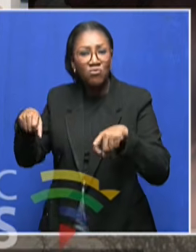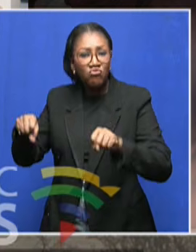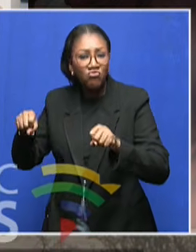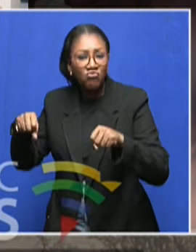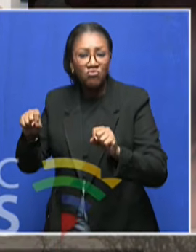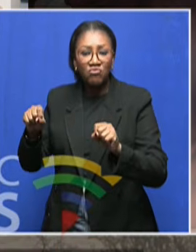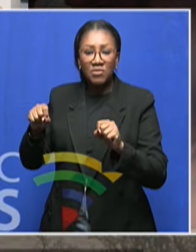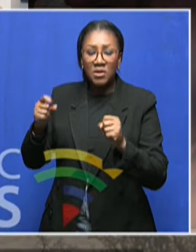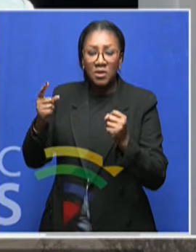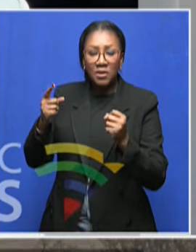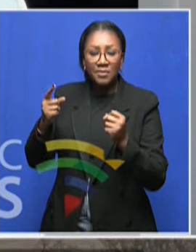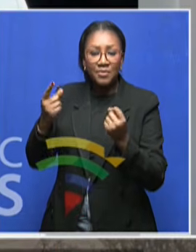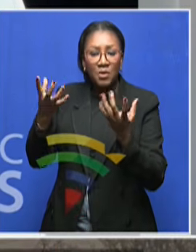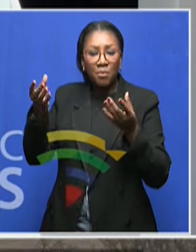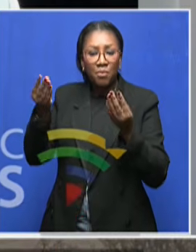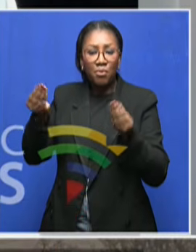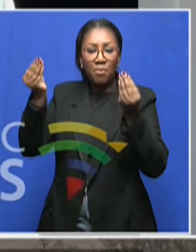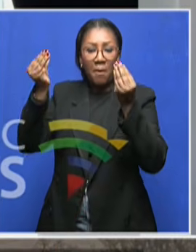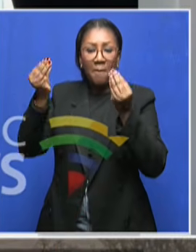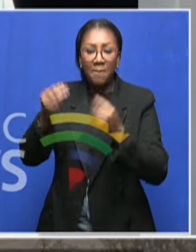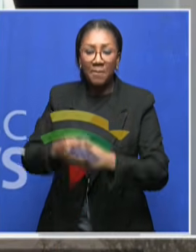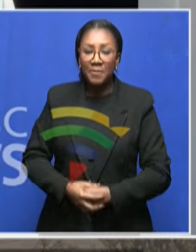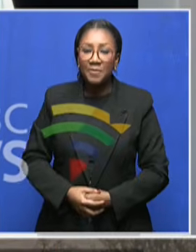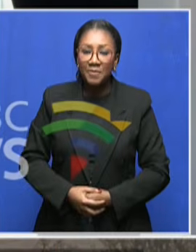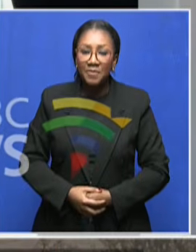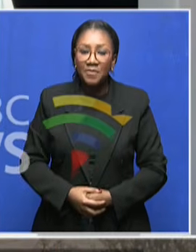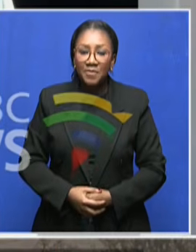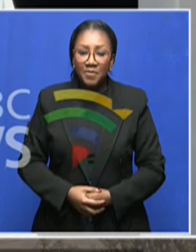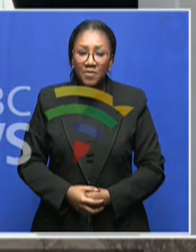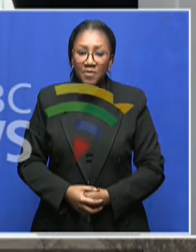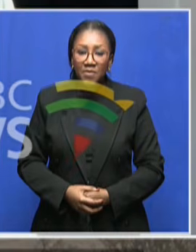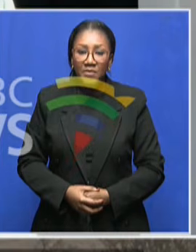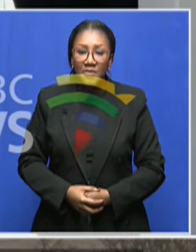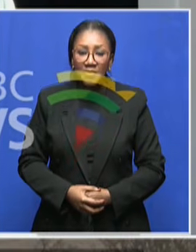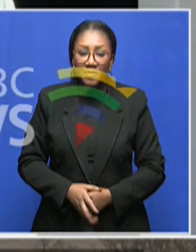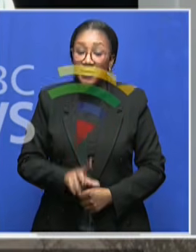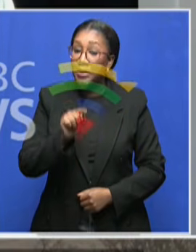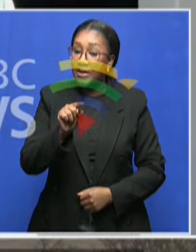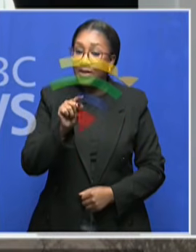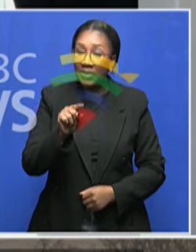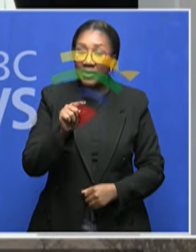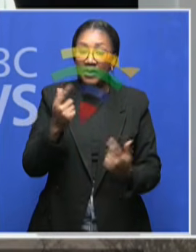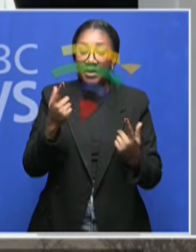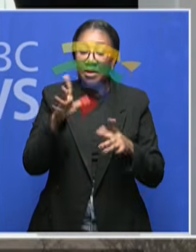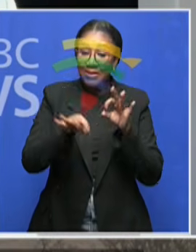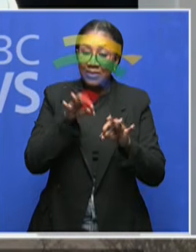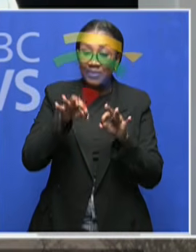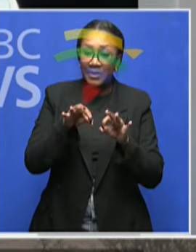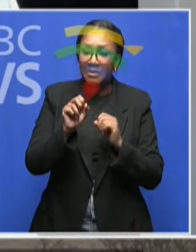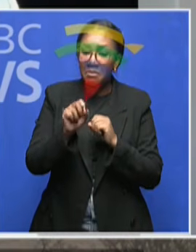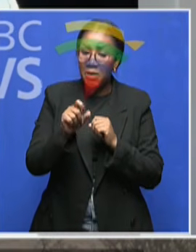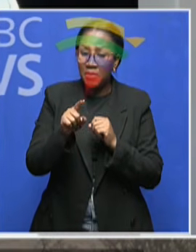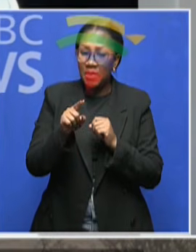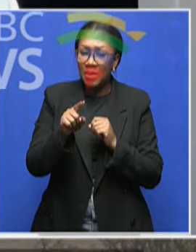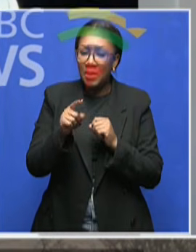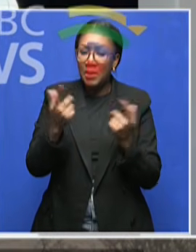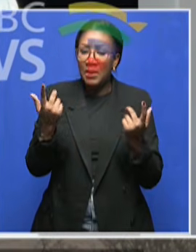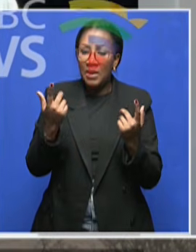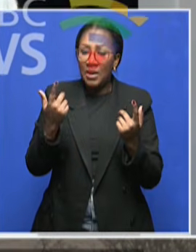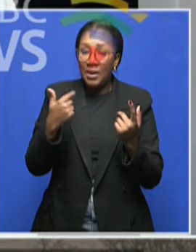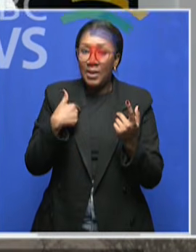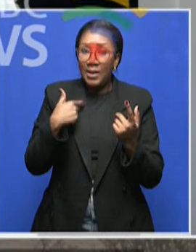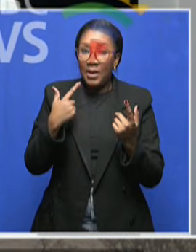livable. So Sarah, I want to come in there, Sarah, because I can hear you're making it intentional, but you're obviously not trying to make it too